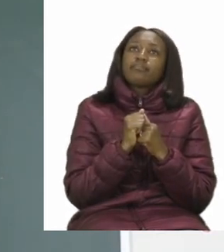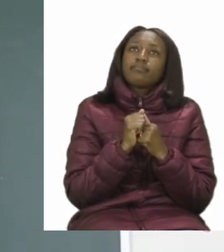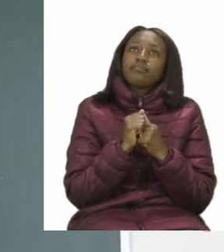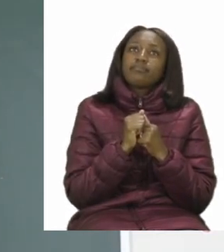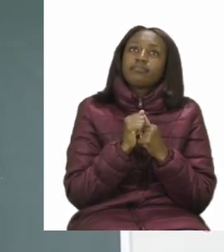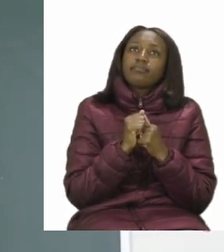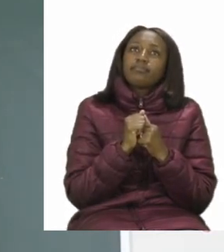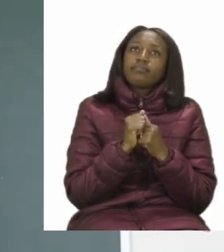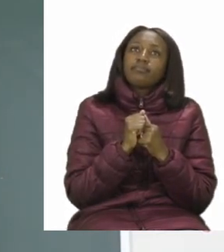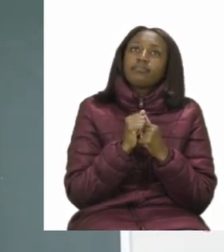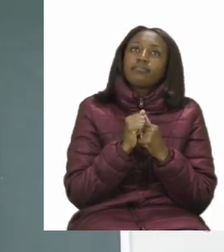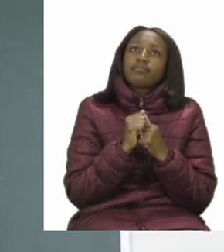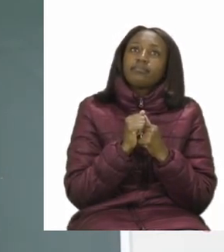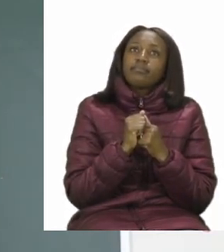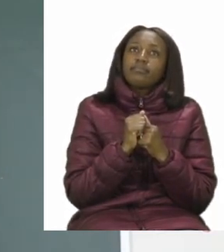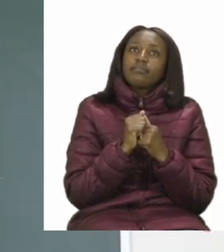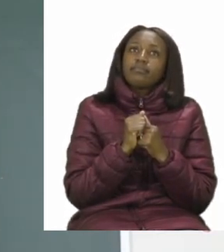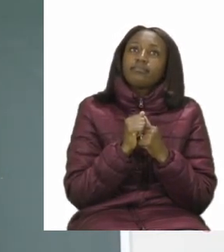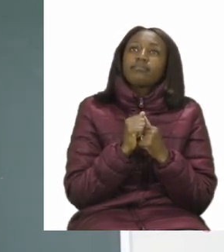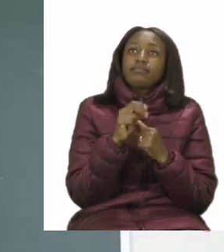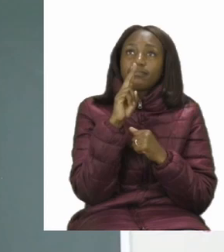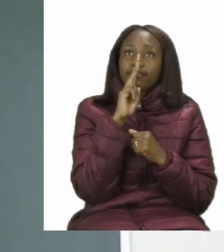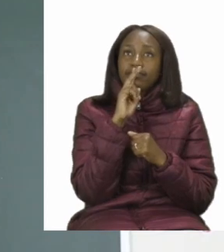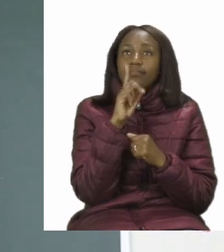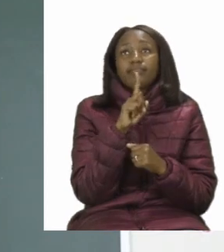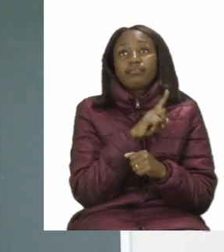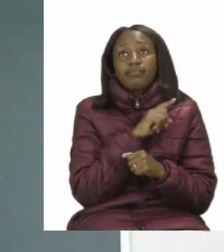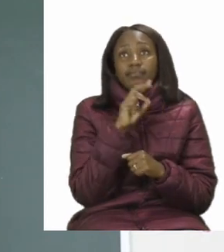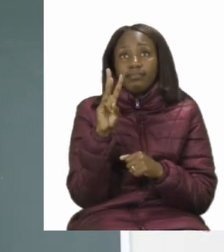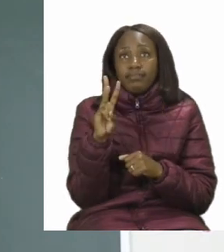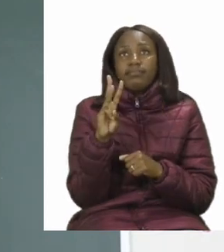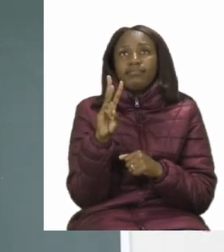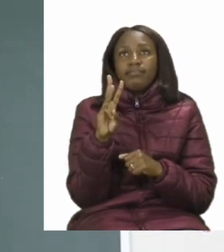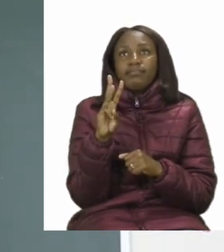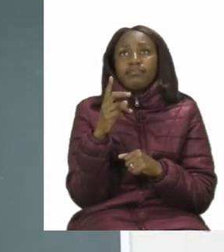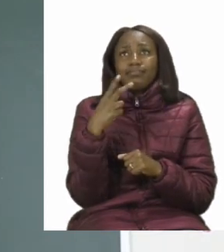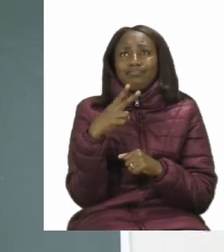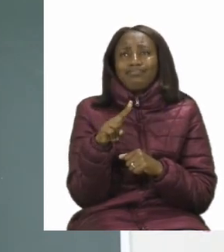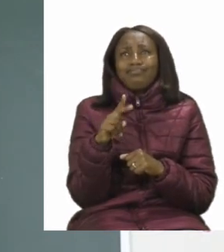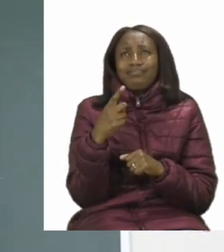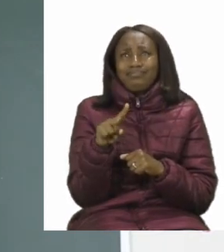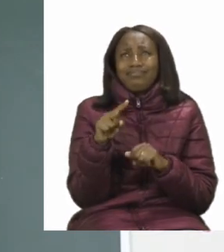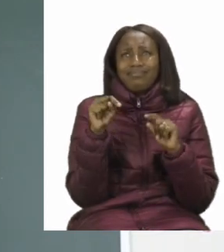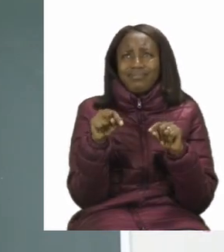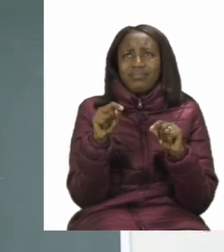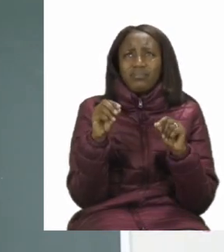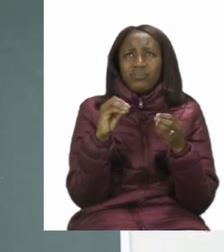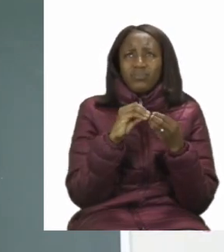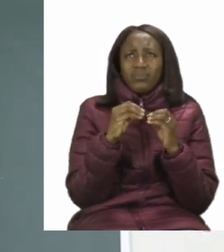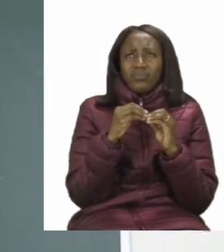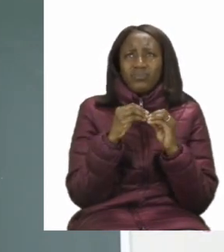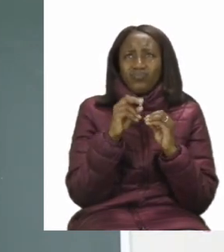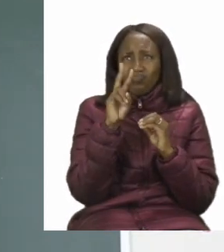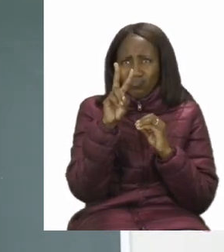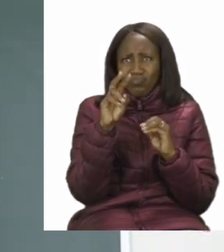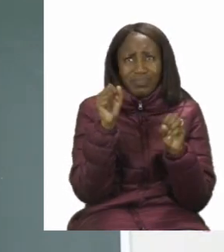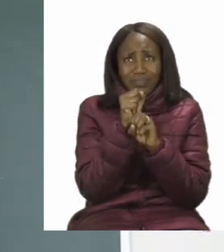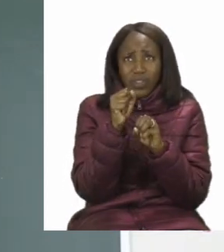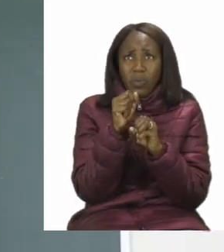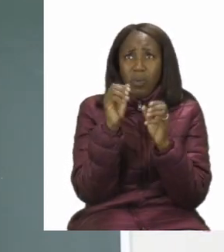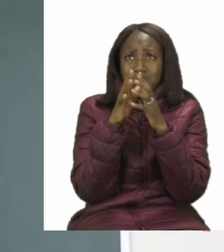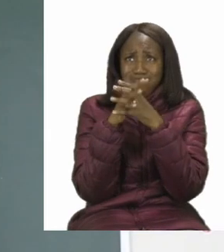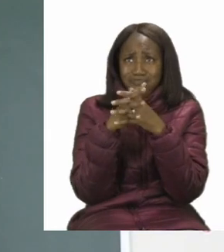add 9, we know that we have 13. But 13, my dear friends, is